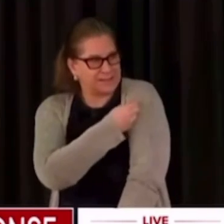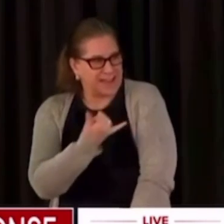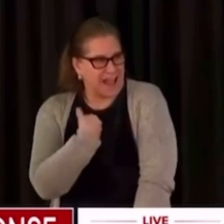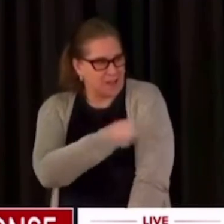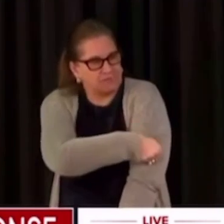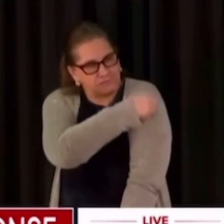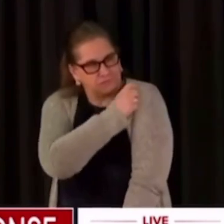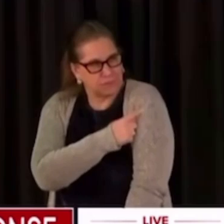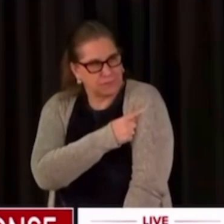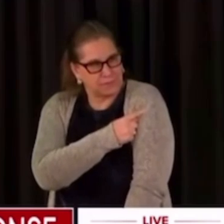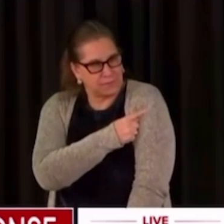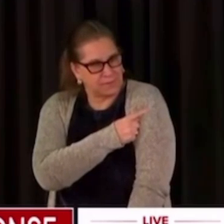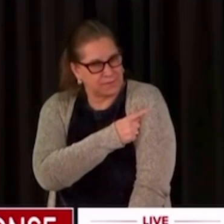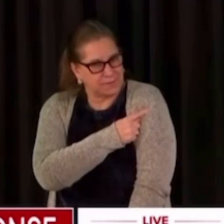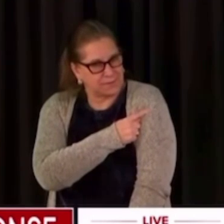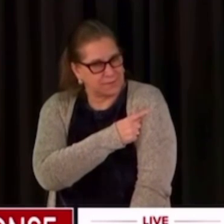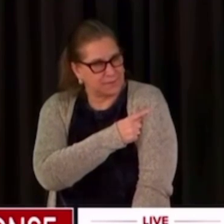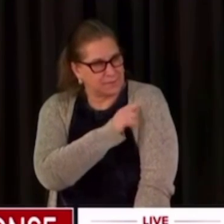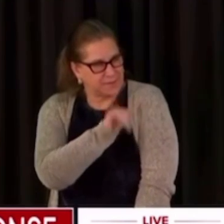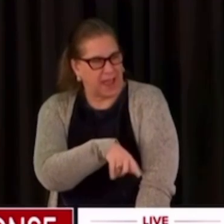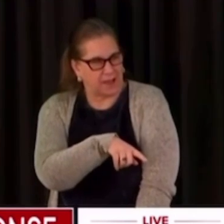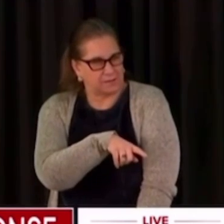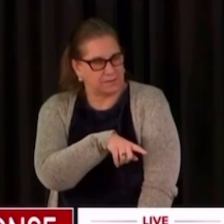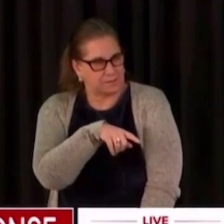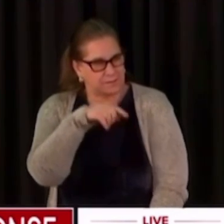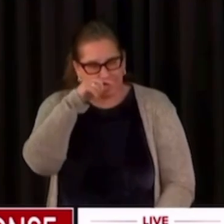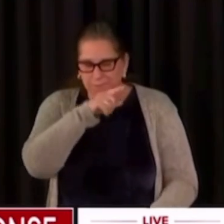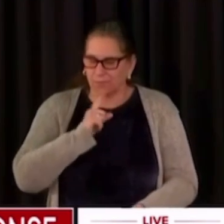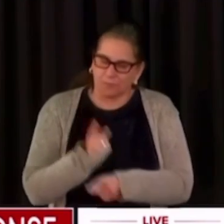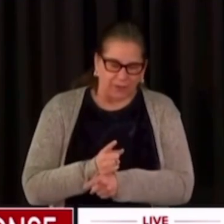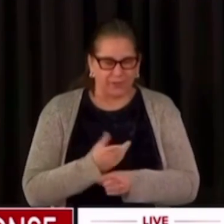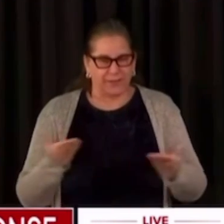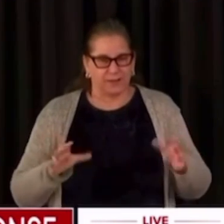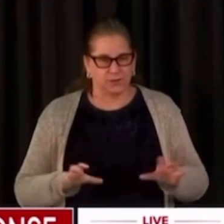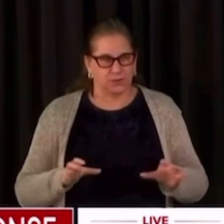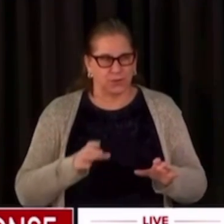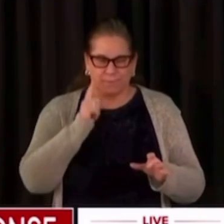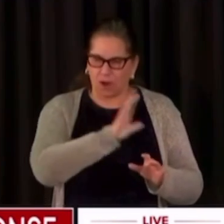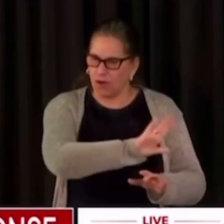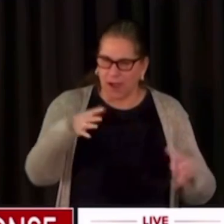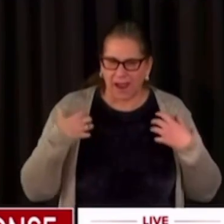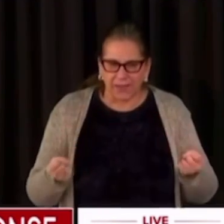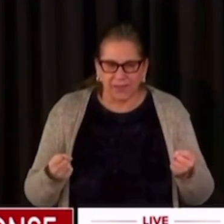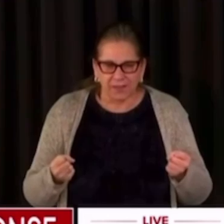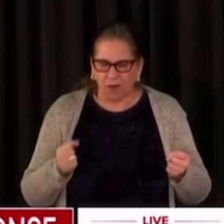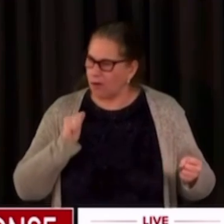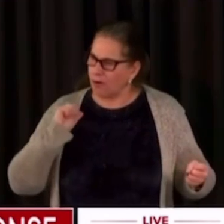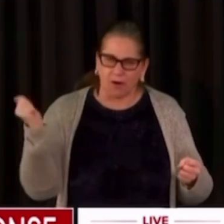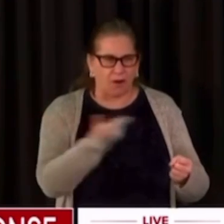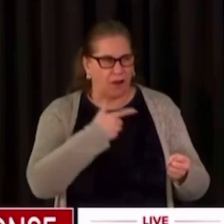because it's the right thing to do, because it will help to protect my health, and because all of us need to get